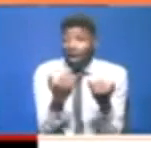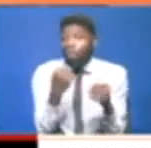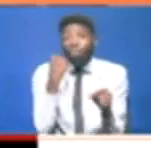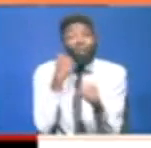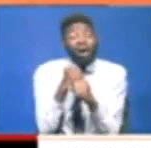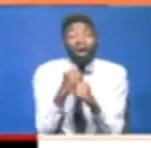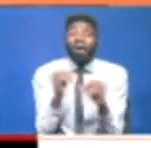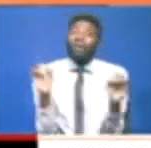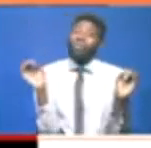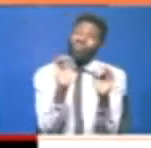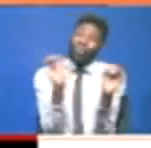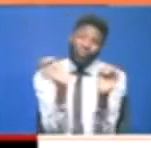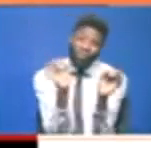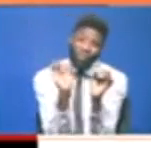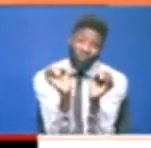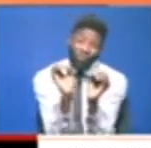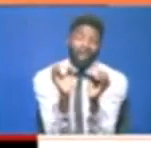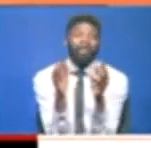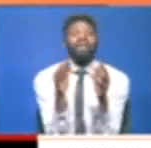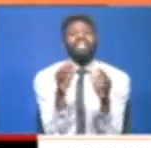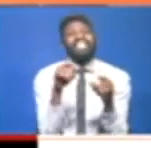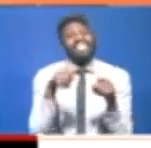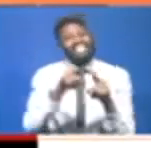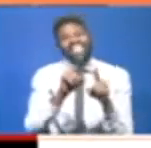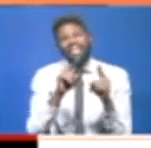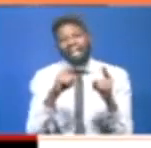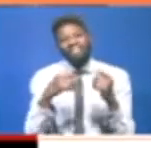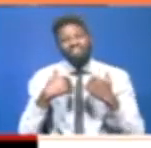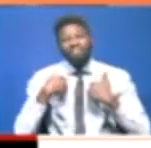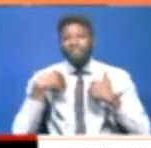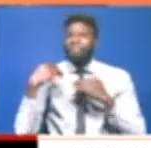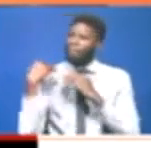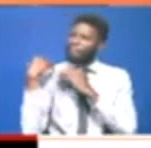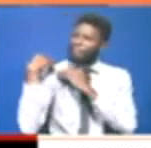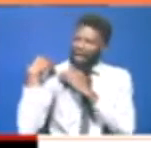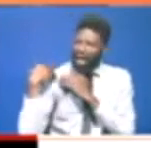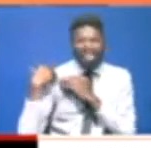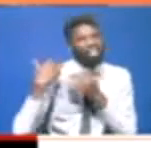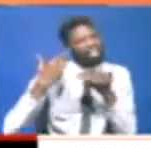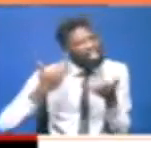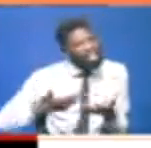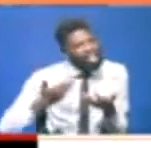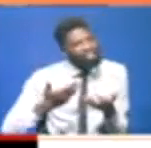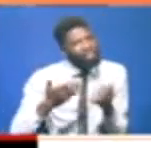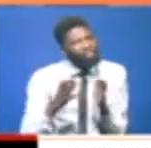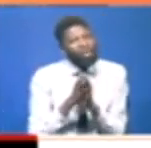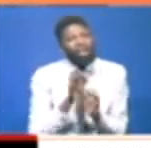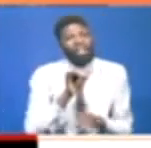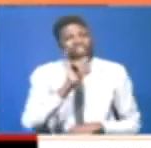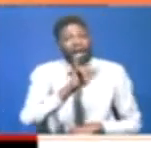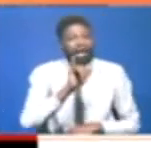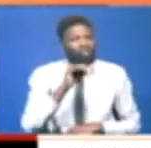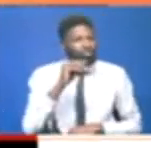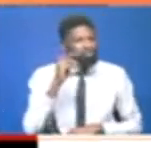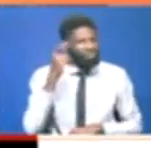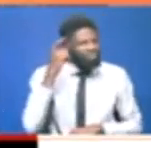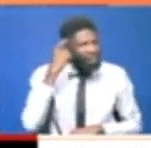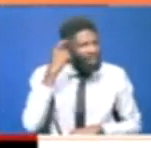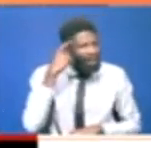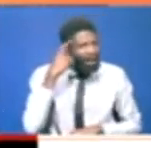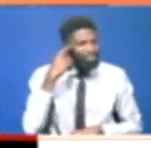then you have a significant burden. And so with this kind of knowledge in mind, so how